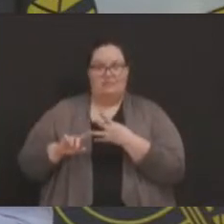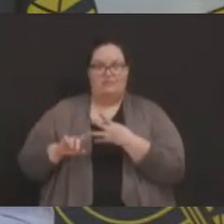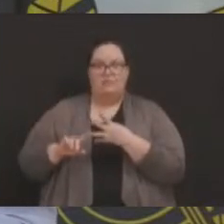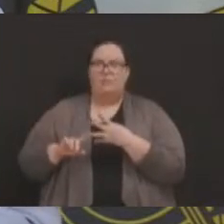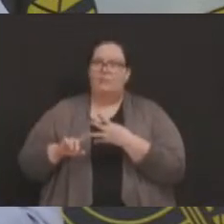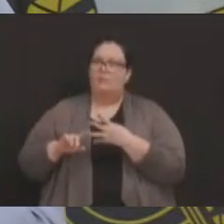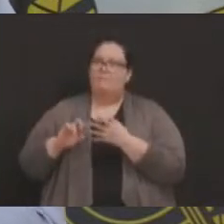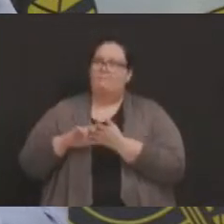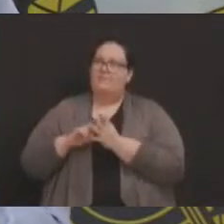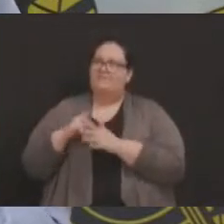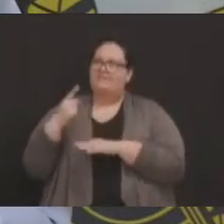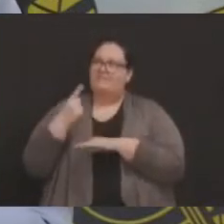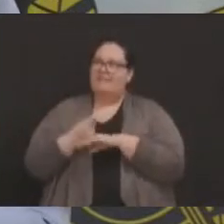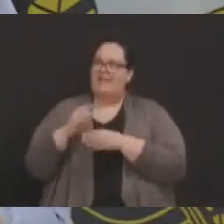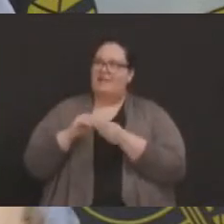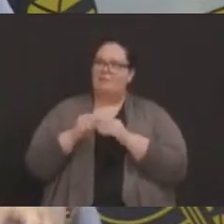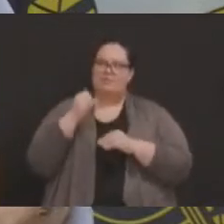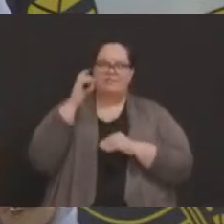of